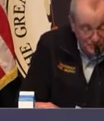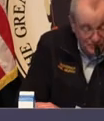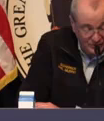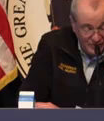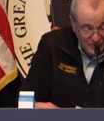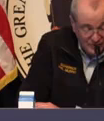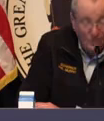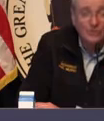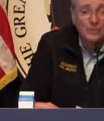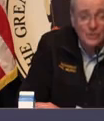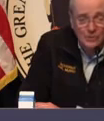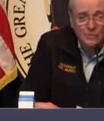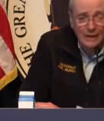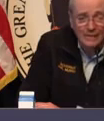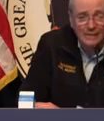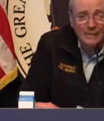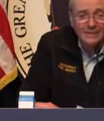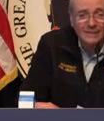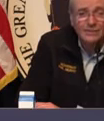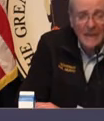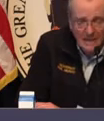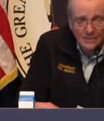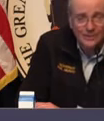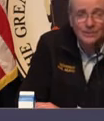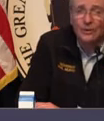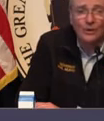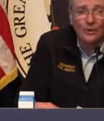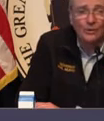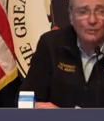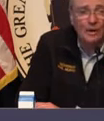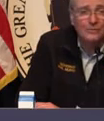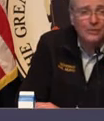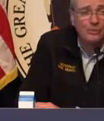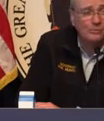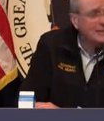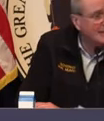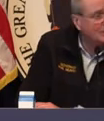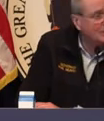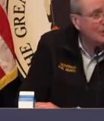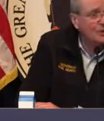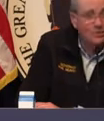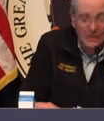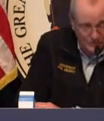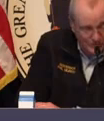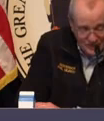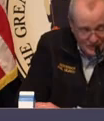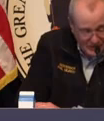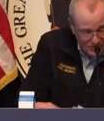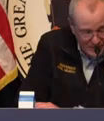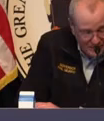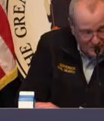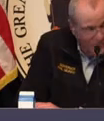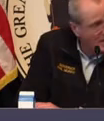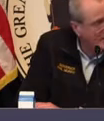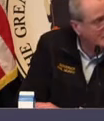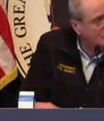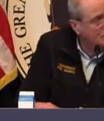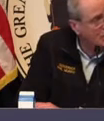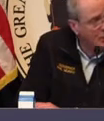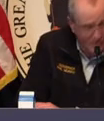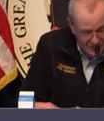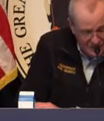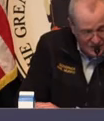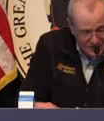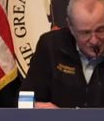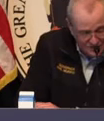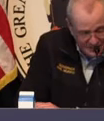our troopers. So to you, Rowdy, thank you. And to all the brave troopers, beginning with the colonel right through the entire ranks, we thank you and don't